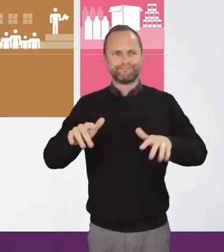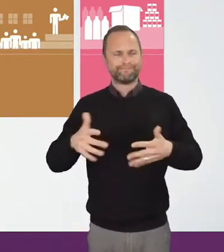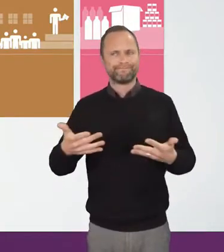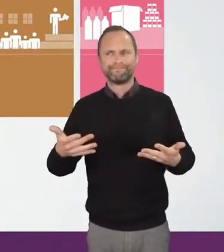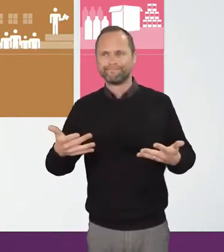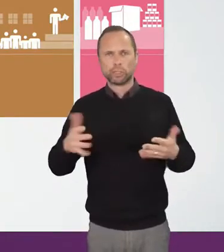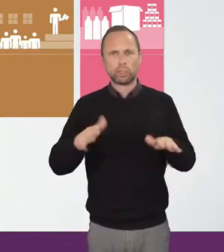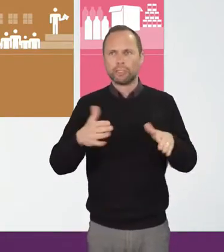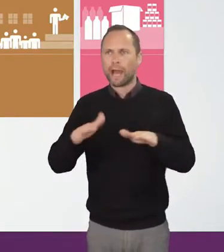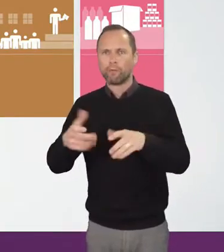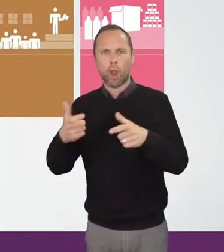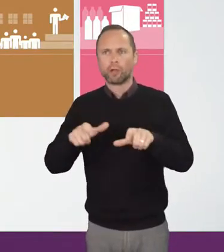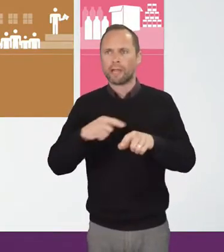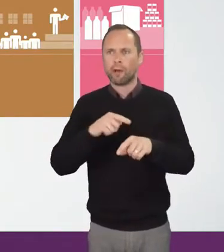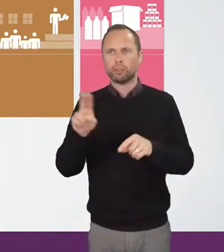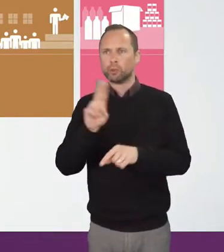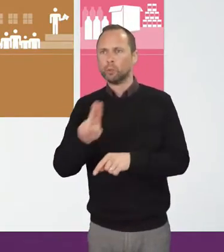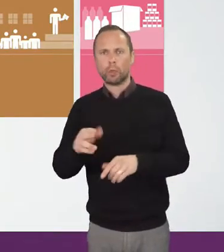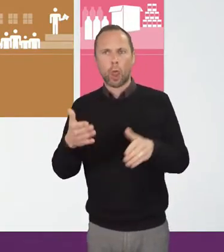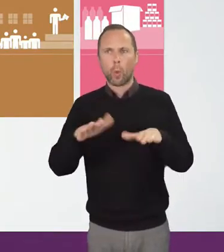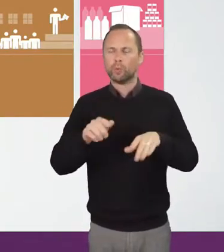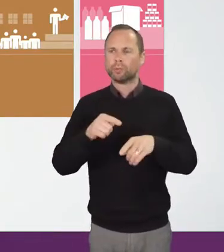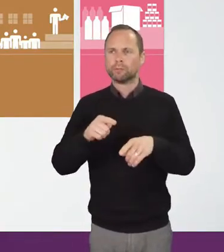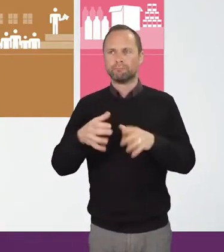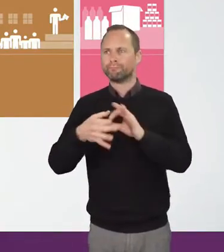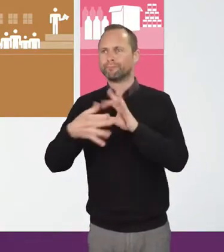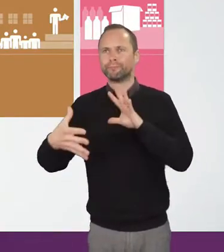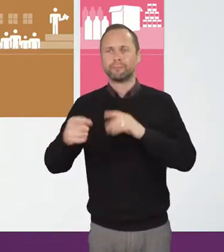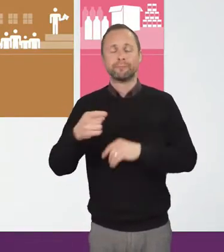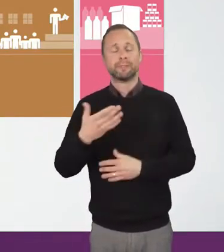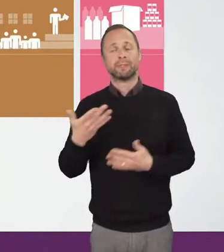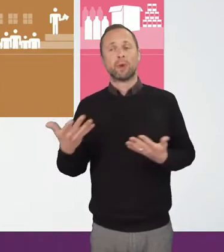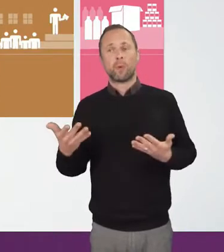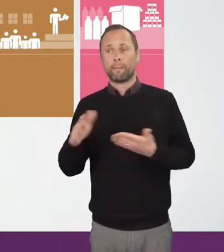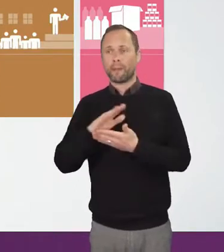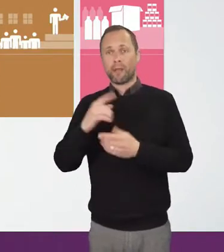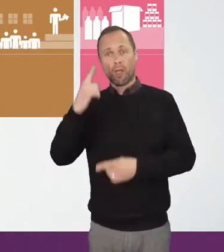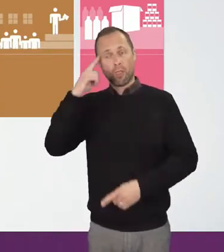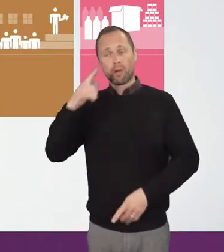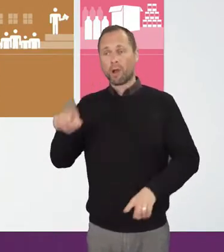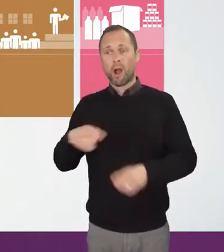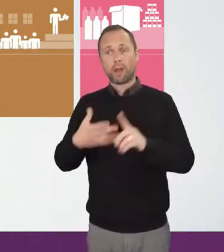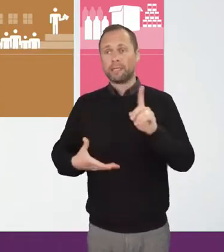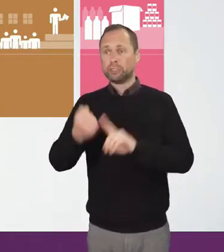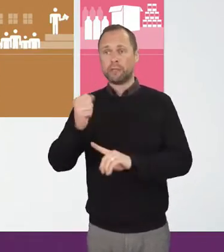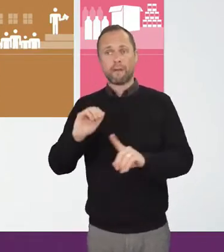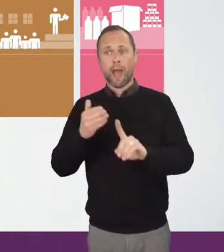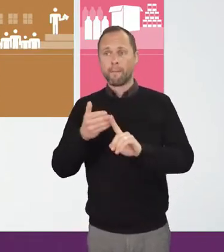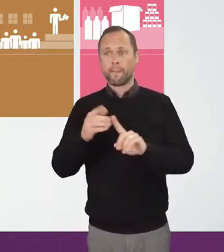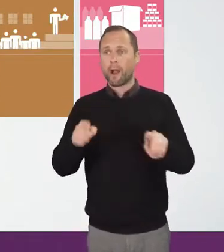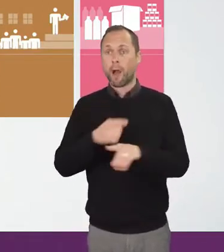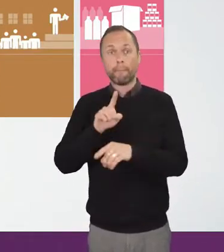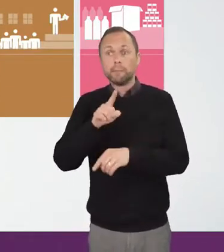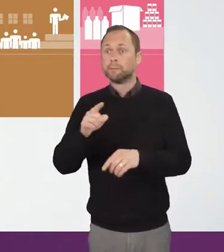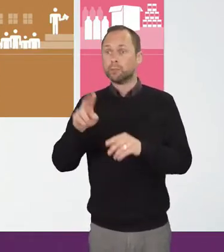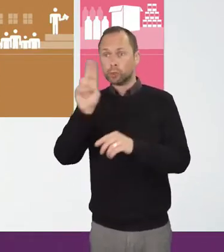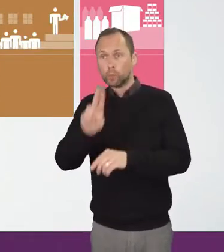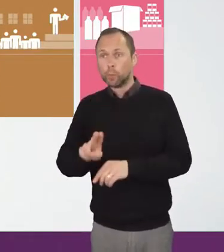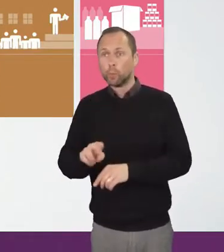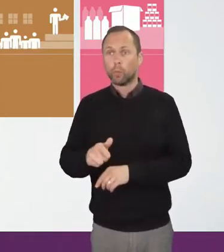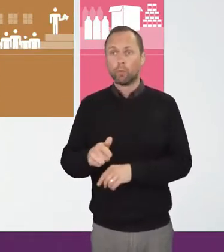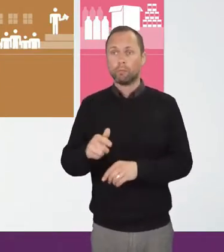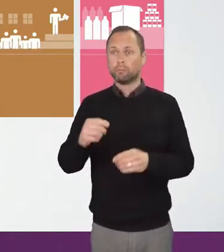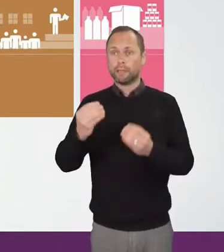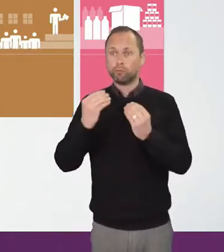couldn't happen. We feared this may not make the target, but great to see the innovation that happened amongst some of our